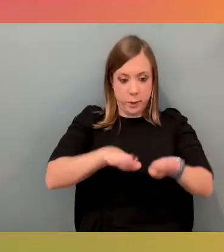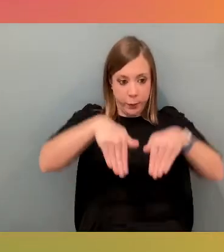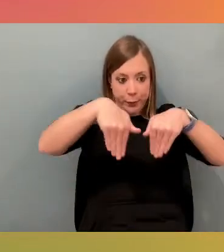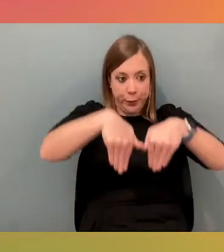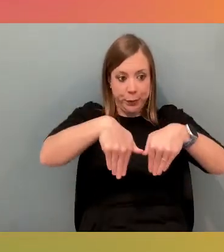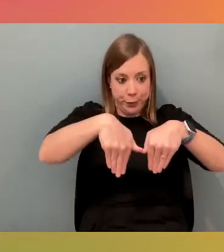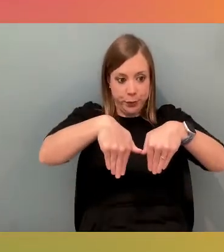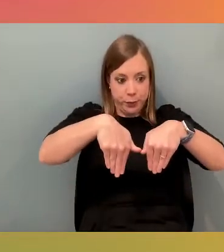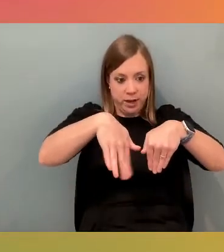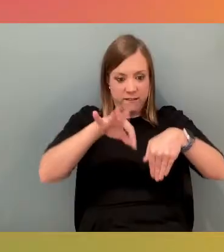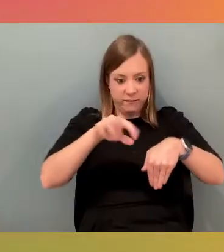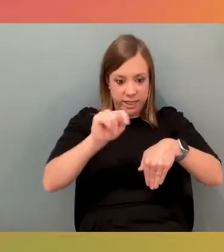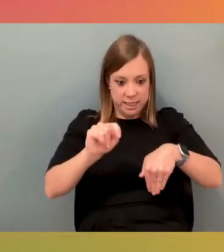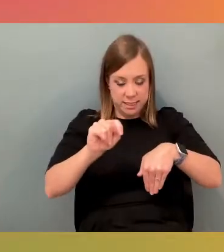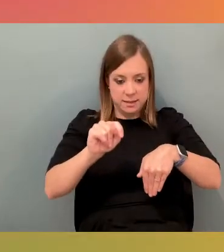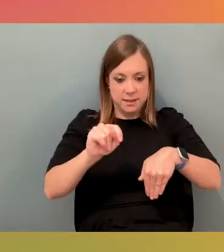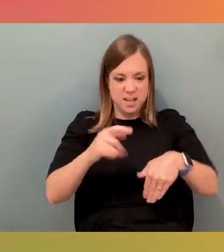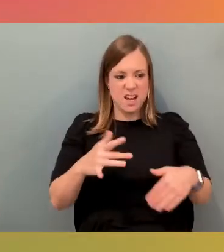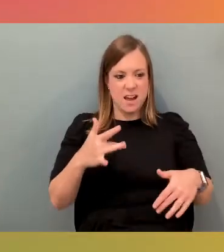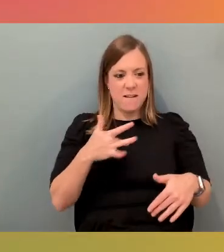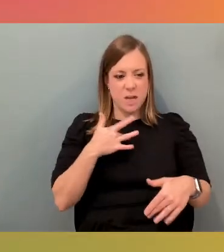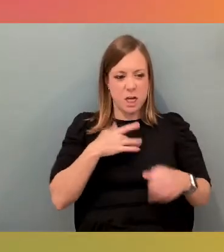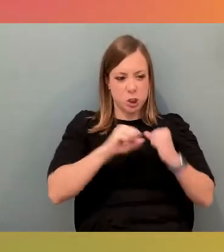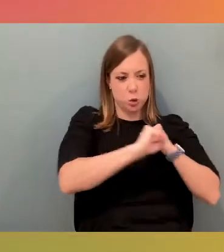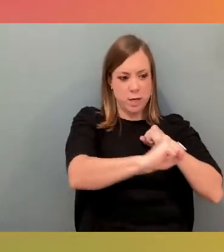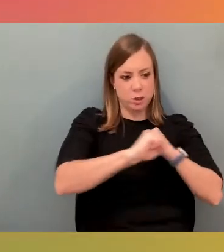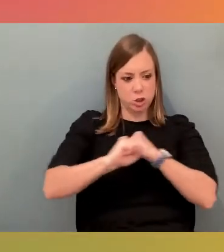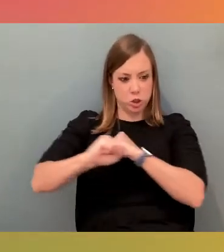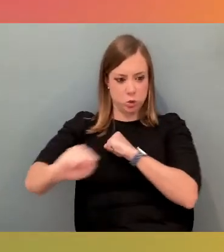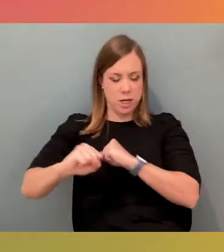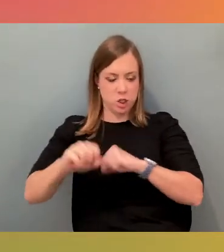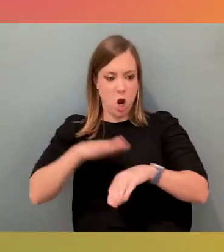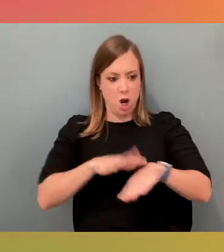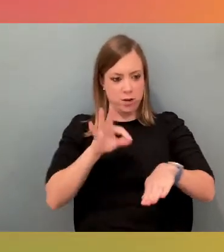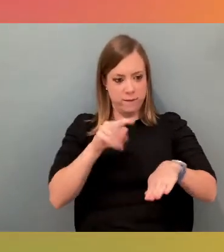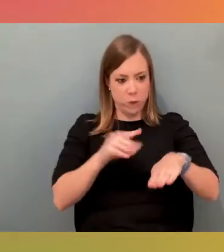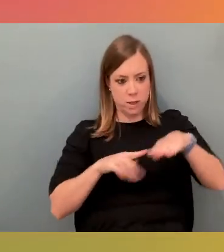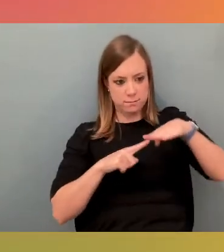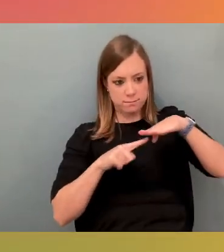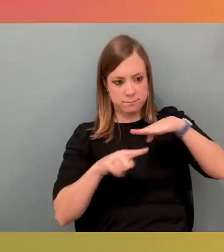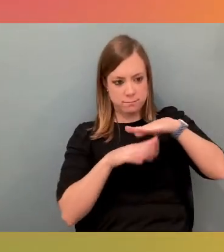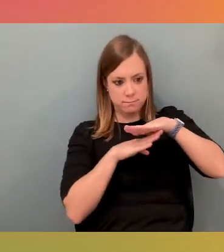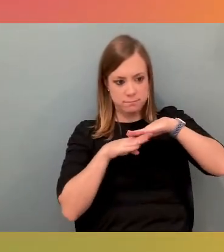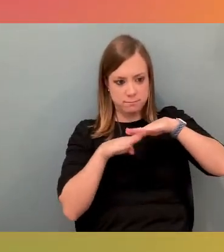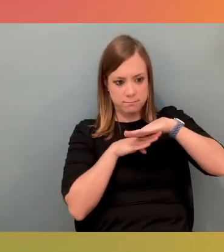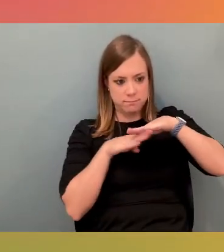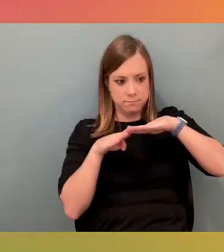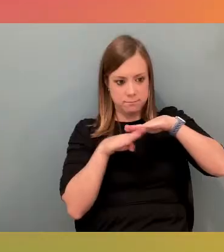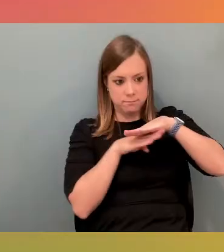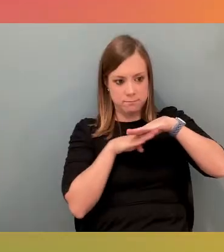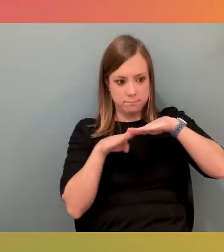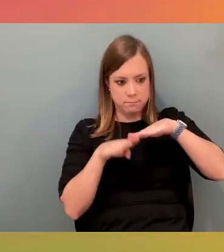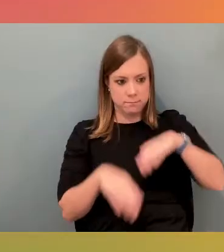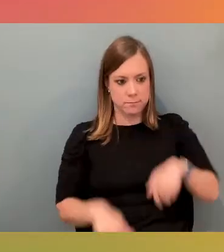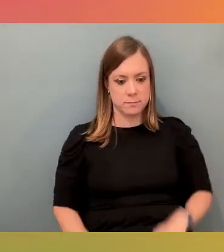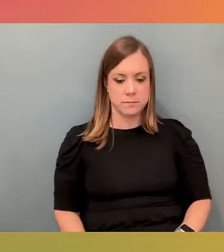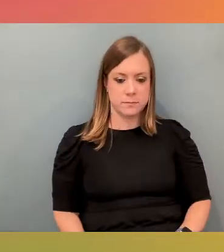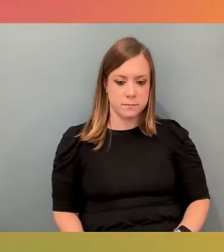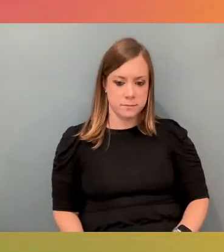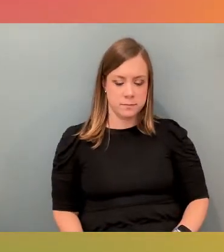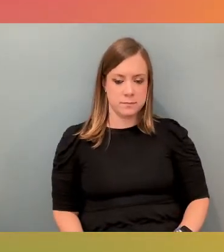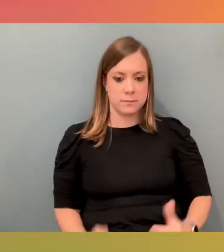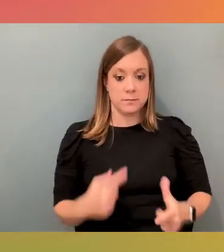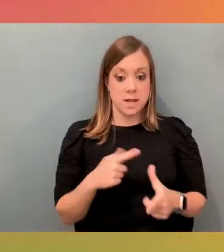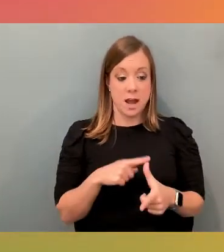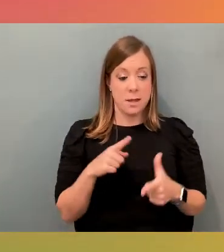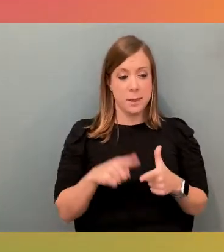distance apart. Just feel that stretch through the soles of the feet for a moment here. And then go ahead and put your